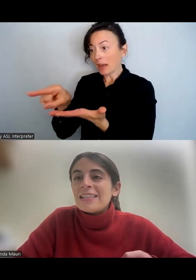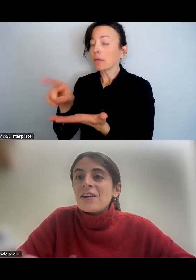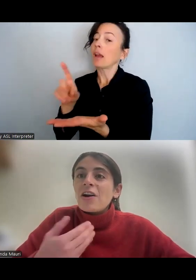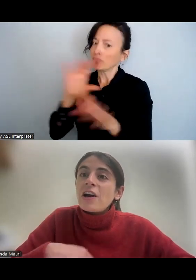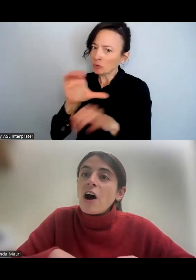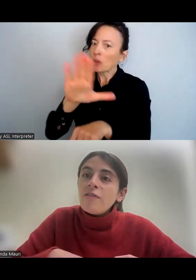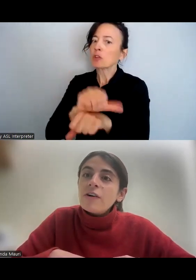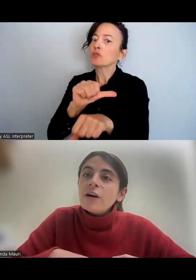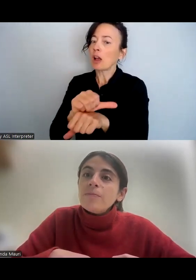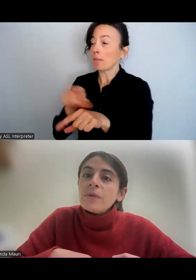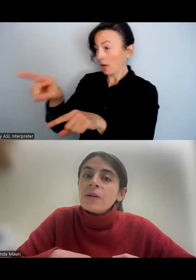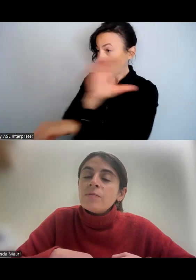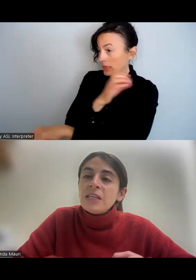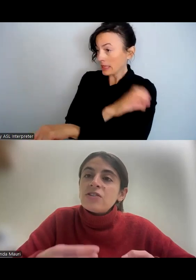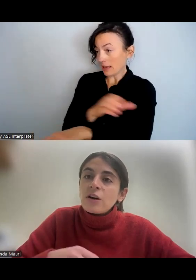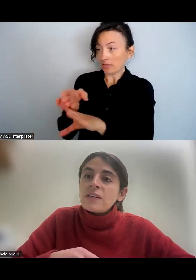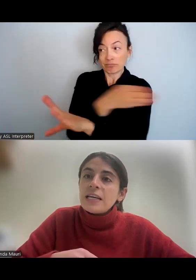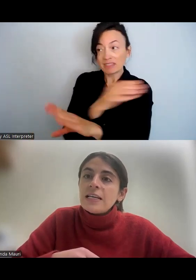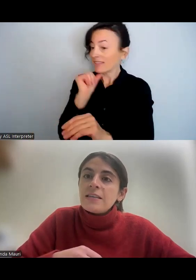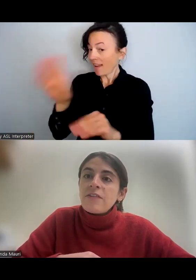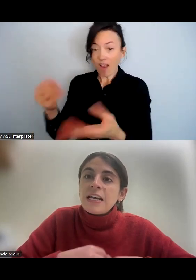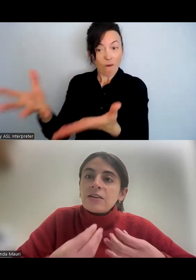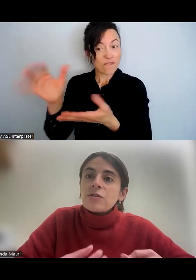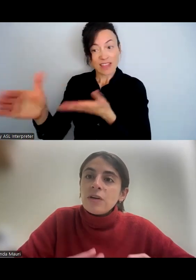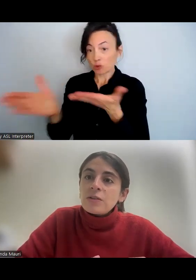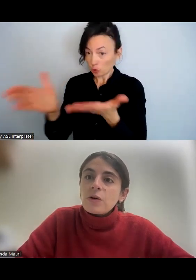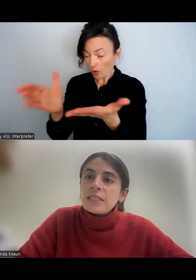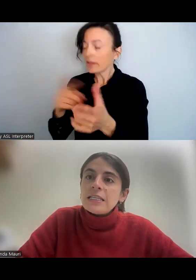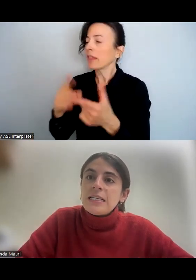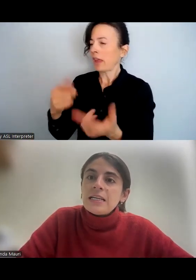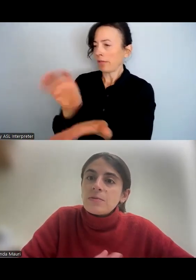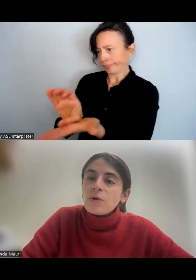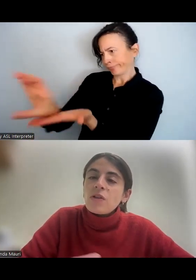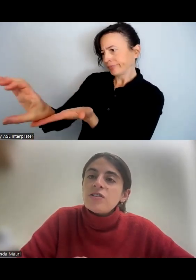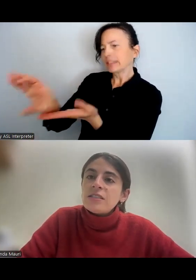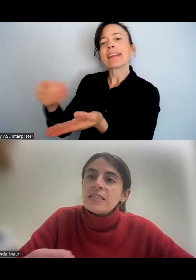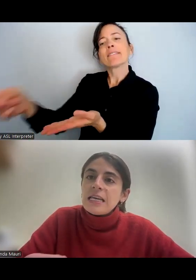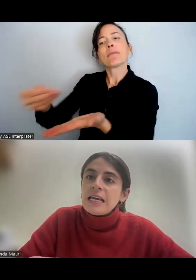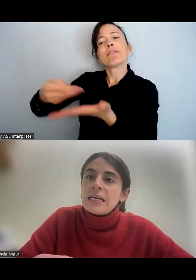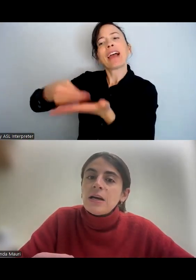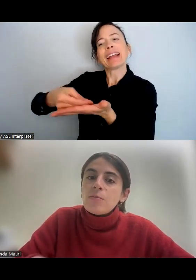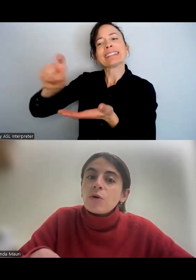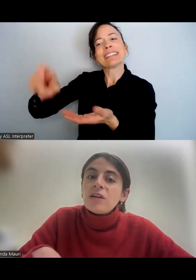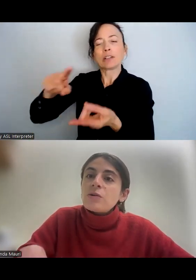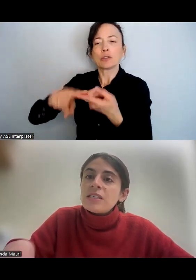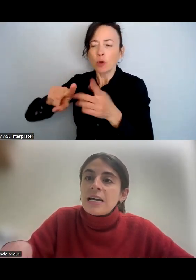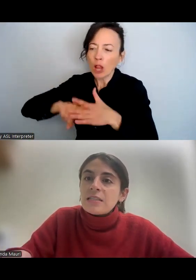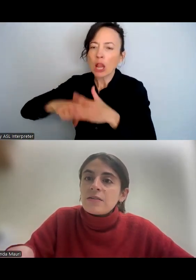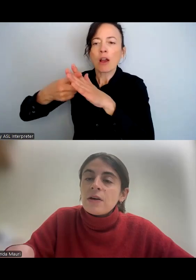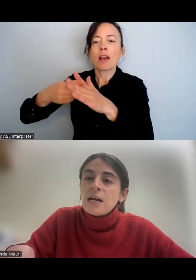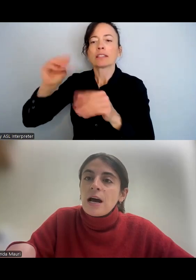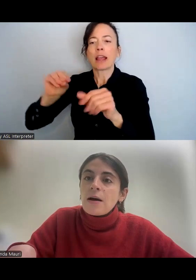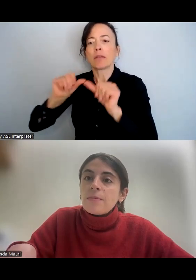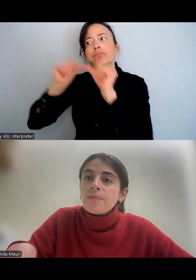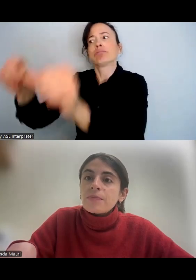clinics that didn't already offer these services the financial resources needed to both launch and sustain more